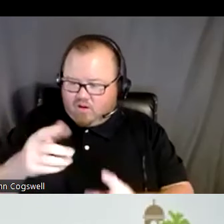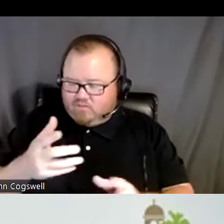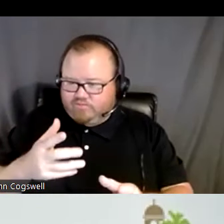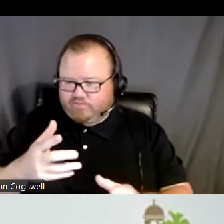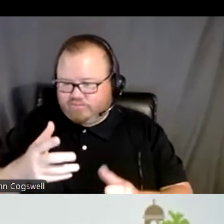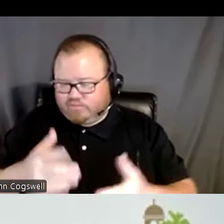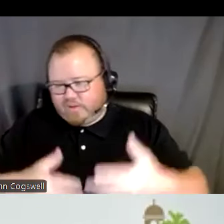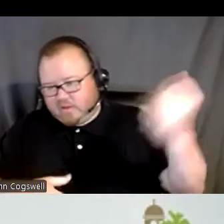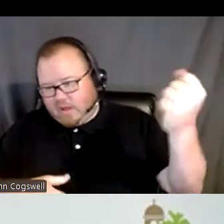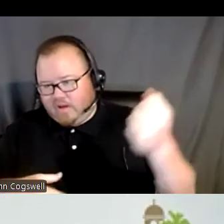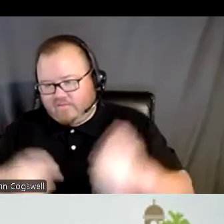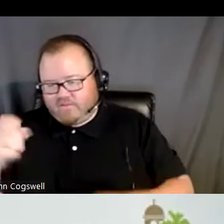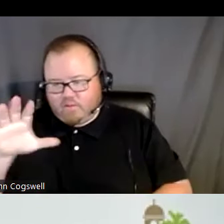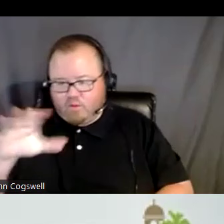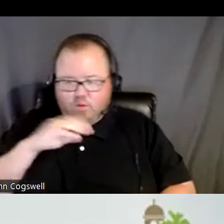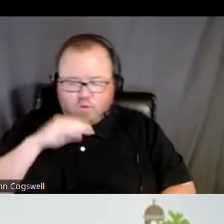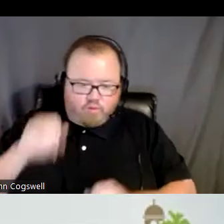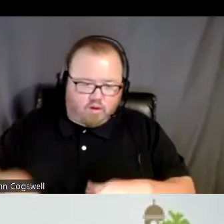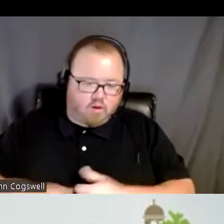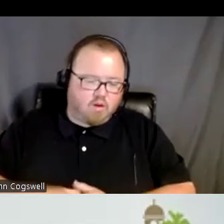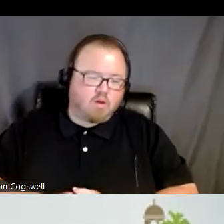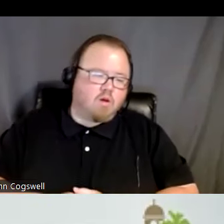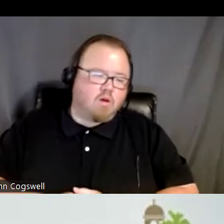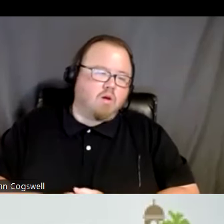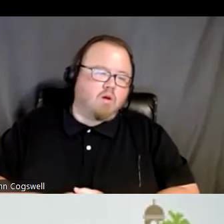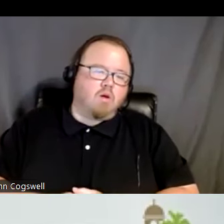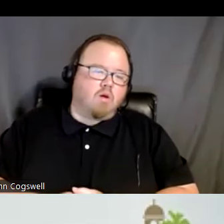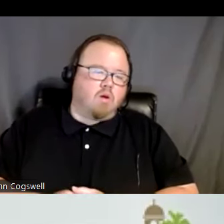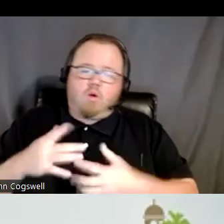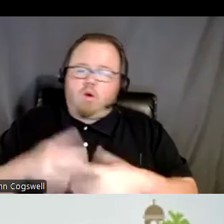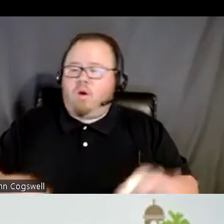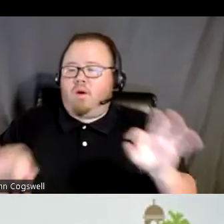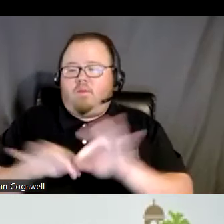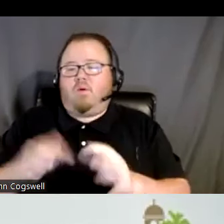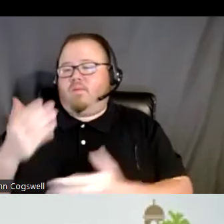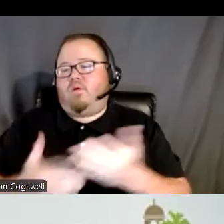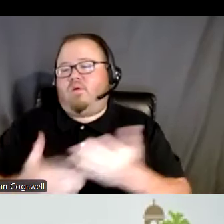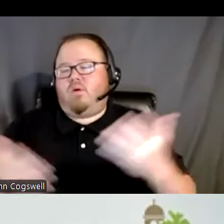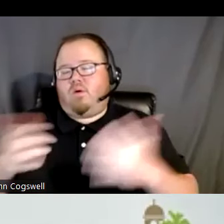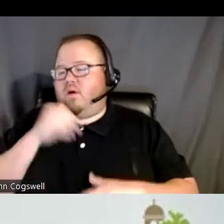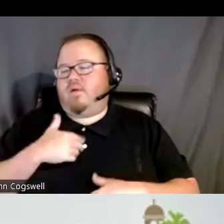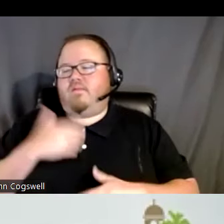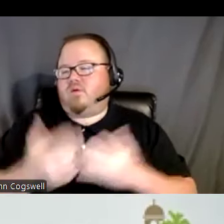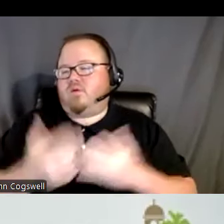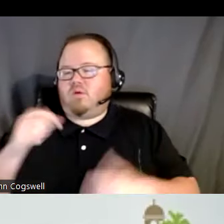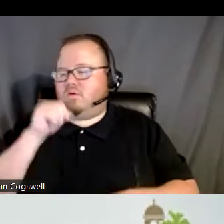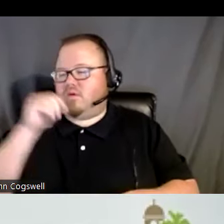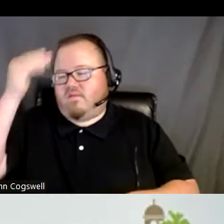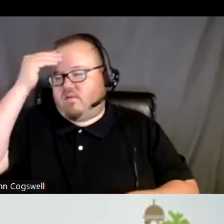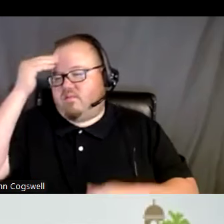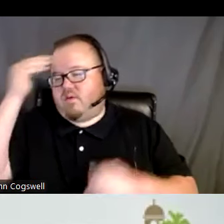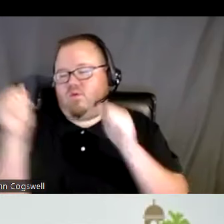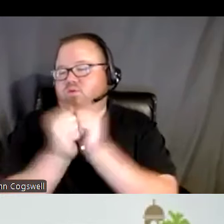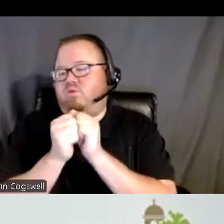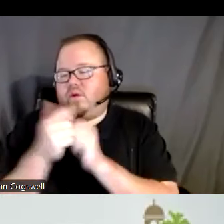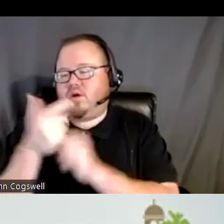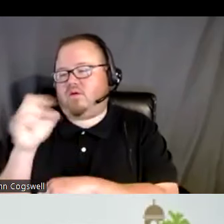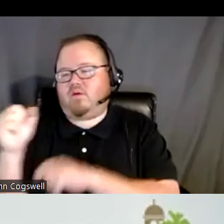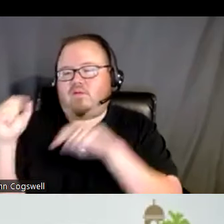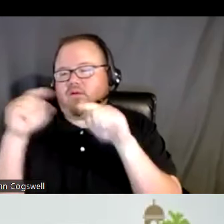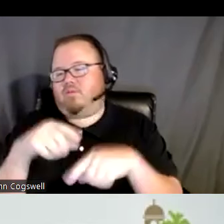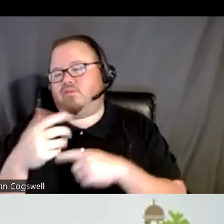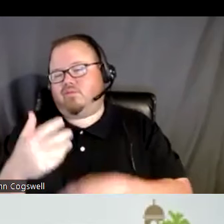guns out of the home? One important, element of that is not just having someone who's not familiar with firearms come to the